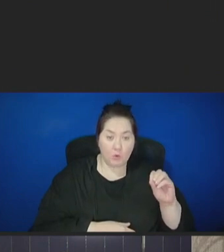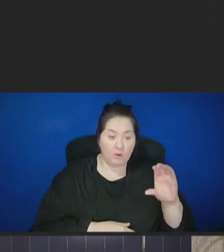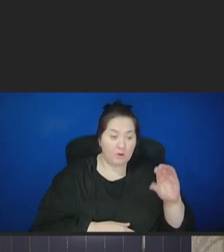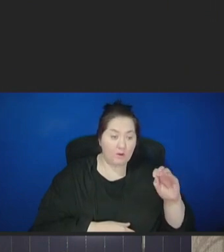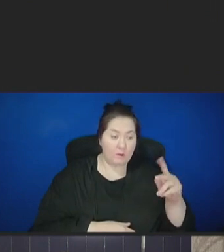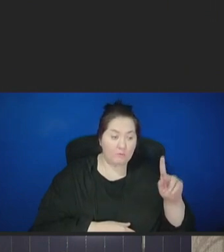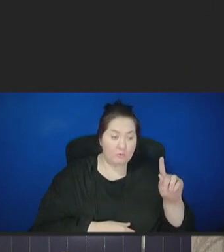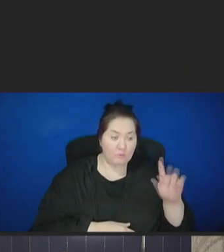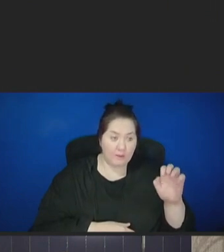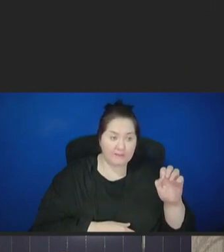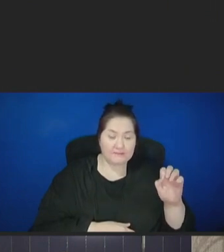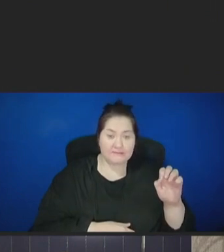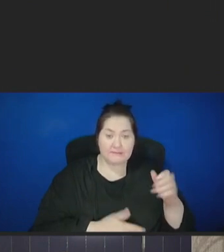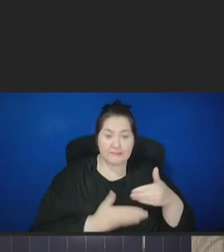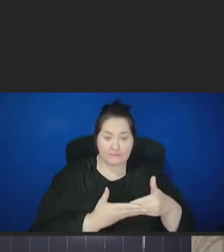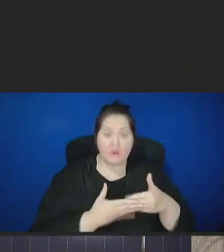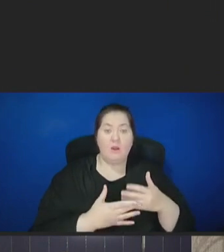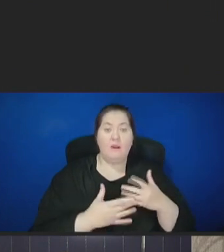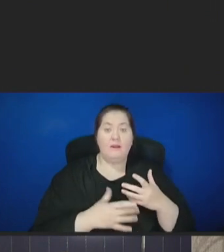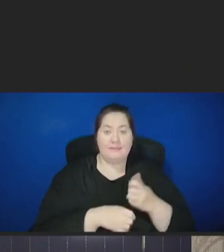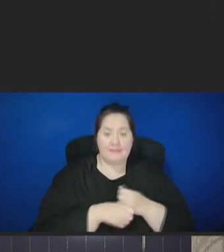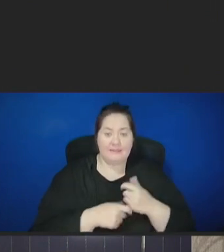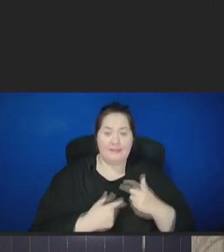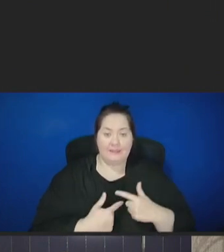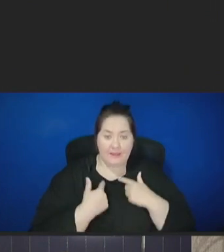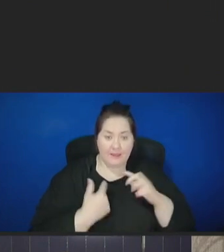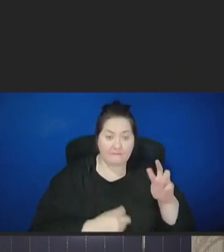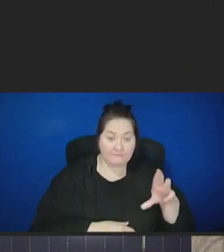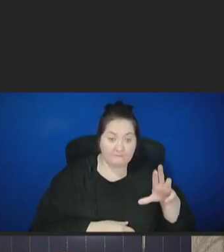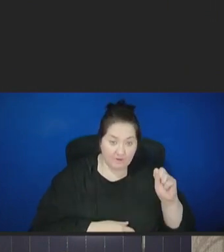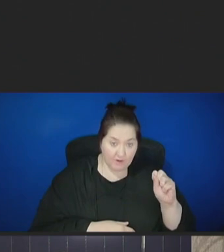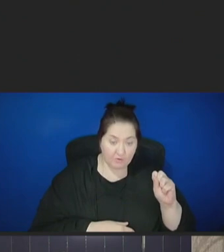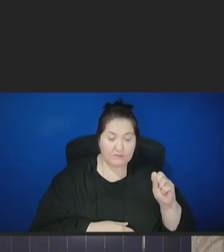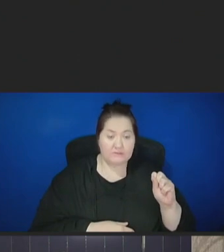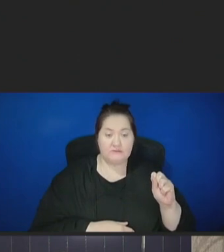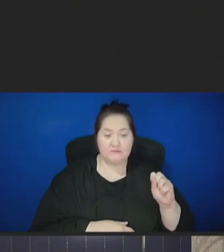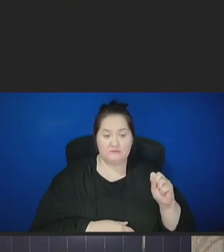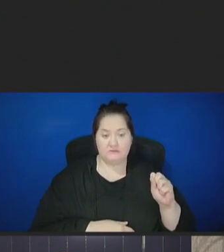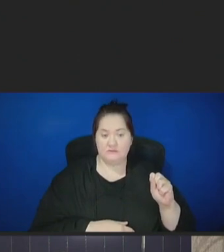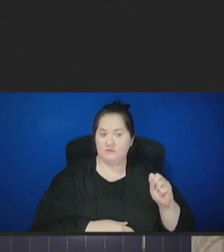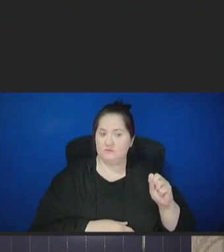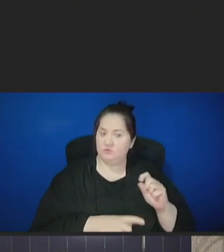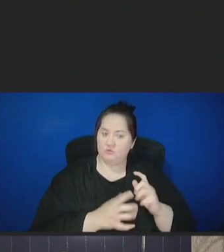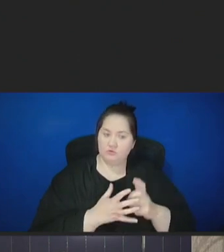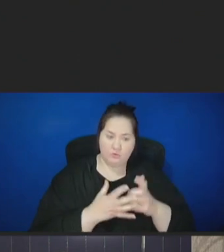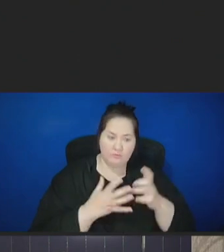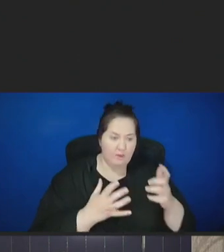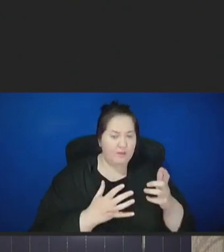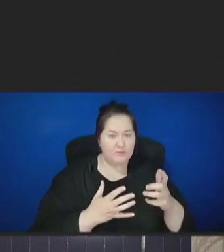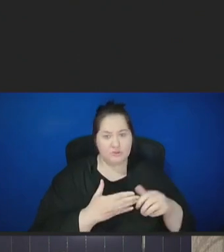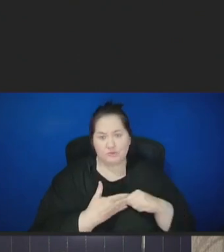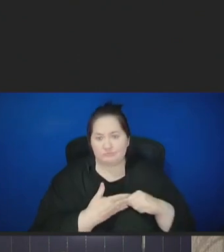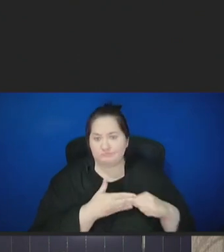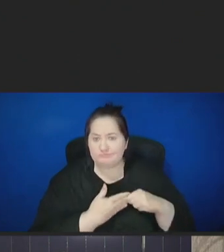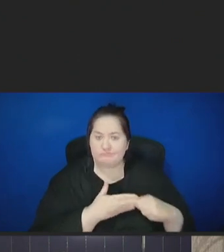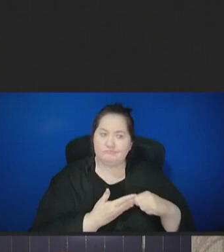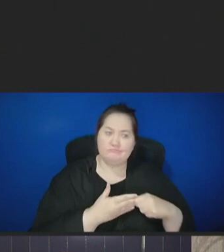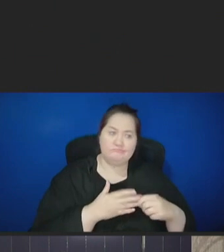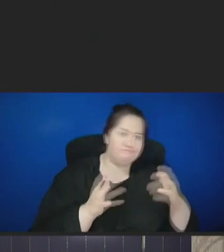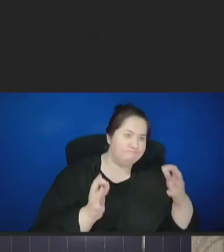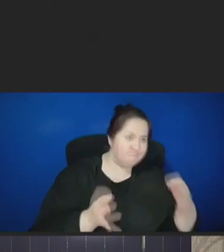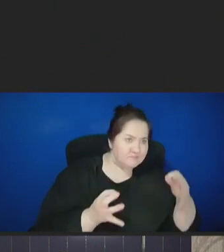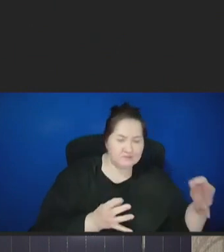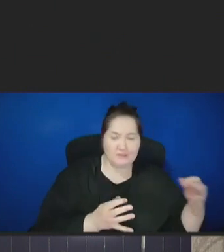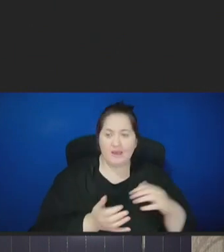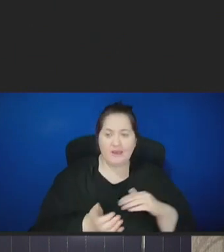are getting live virus vaccines. There is way too much discretion, way too much leeway, and doctors are